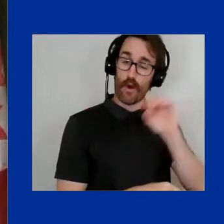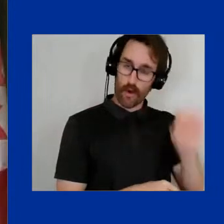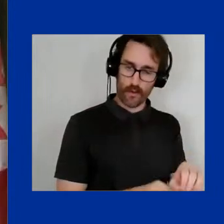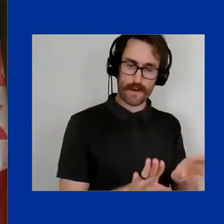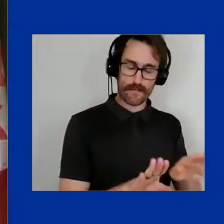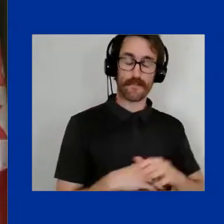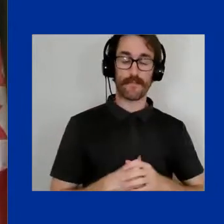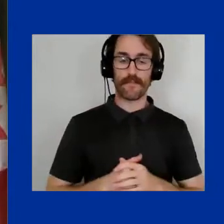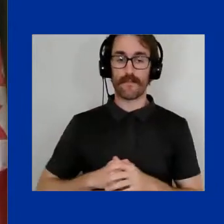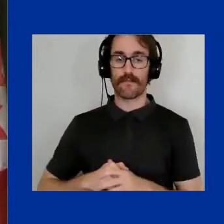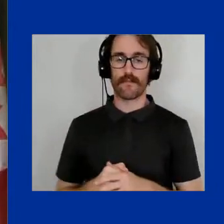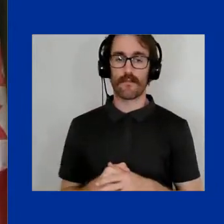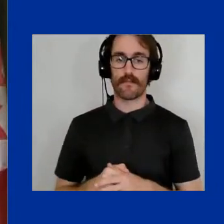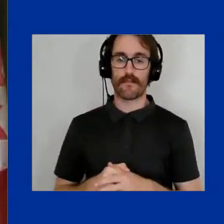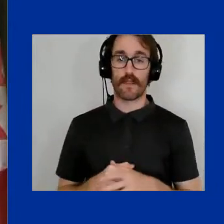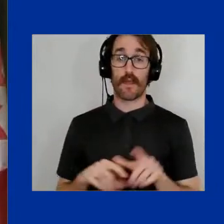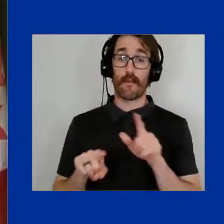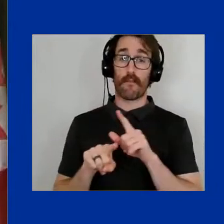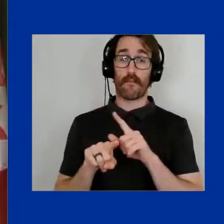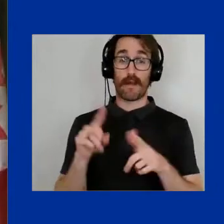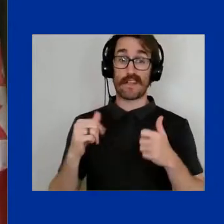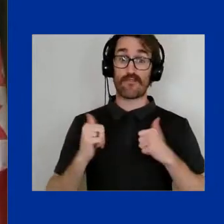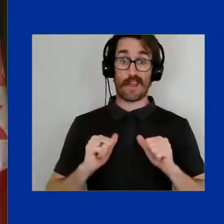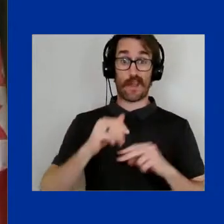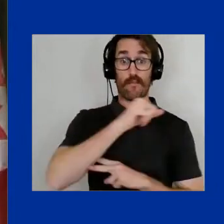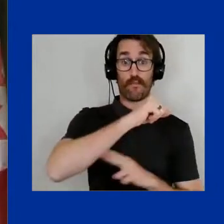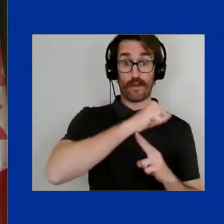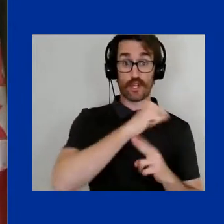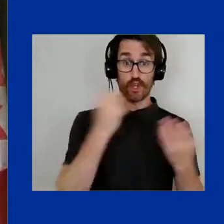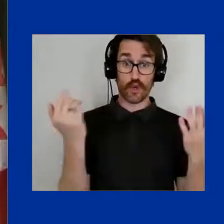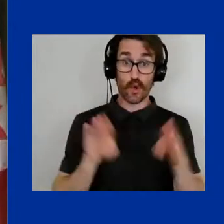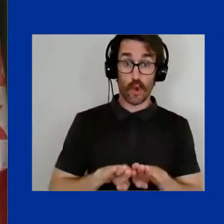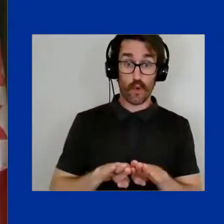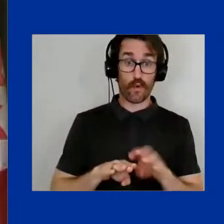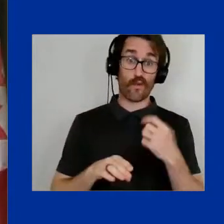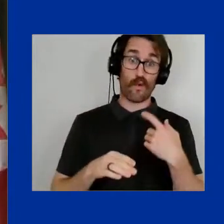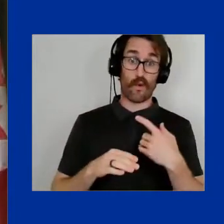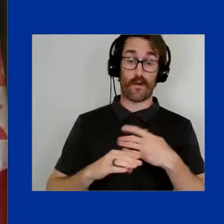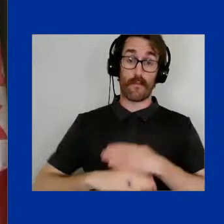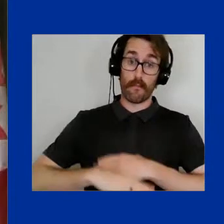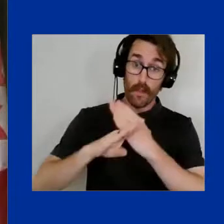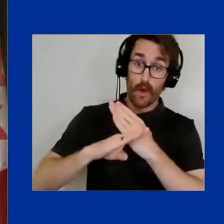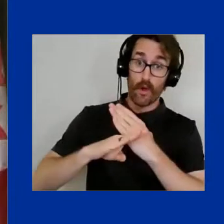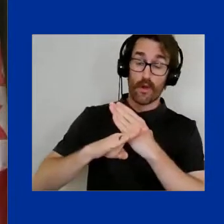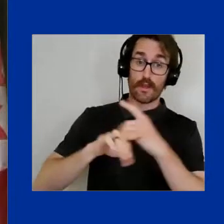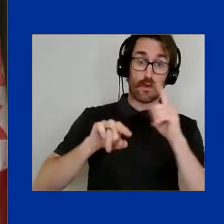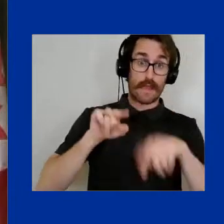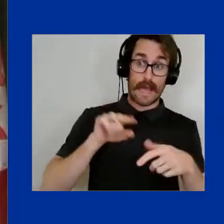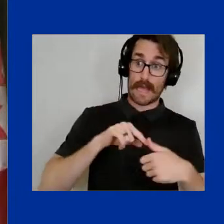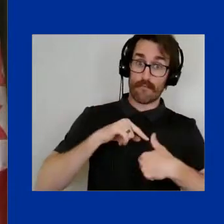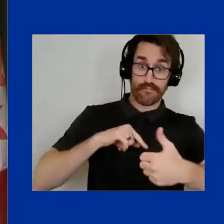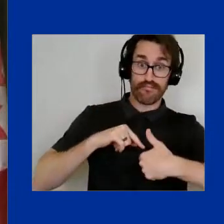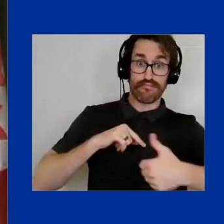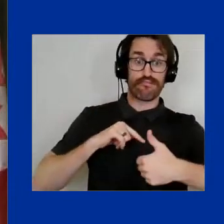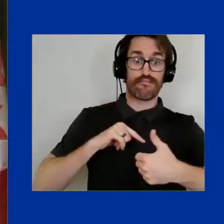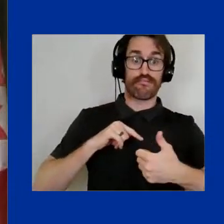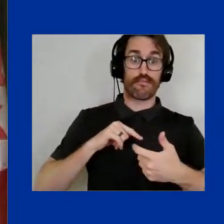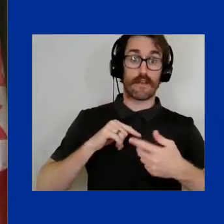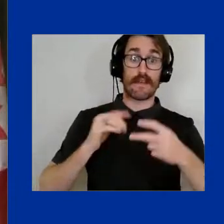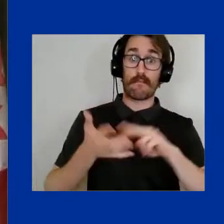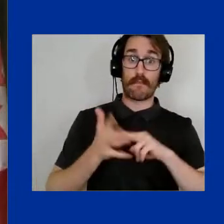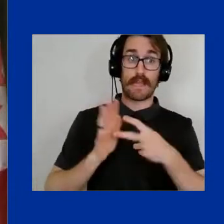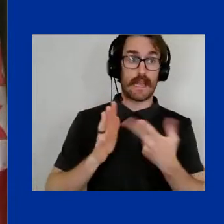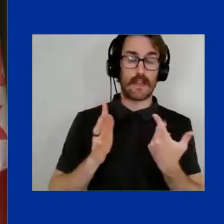this decision of closing the bridges or of not leaving them